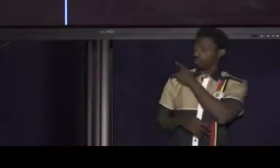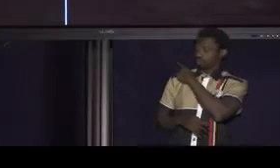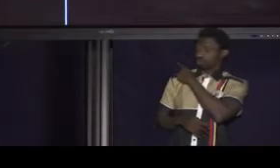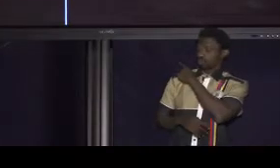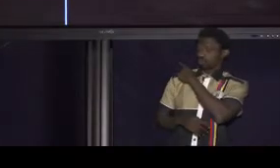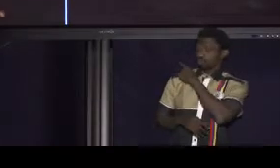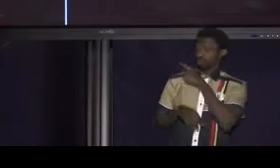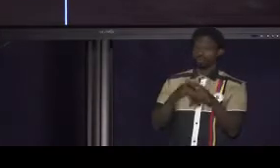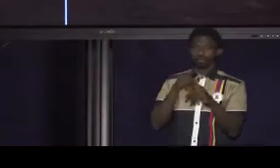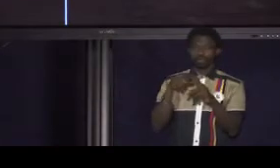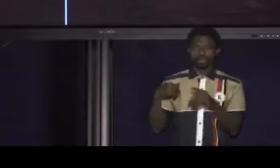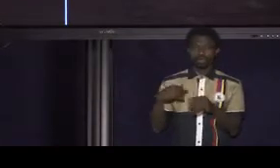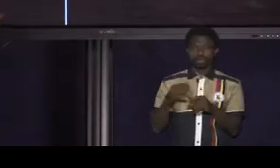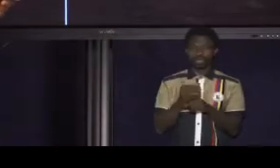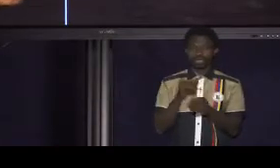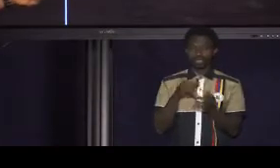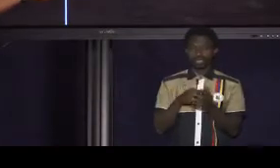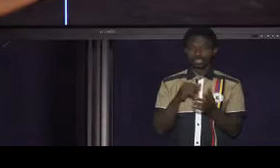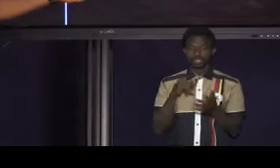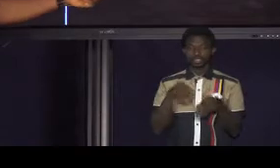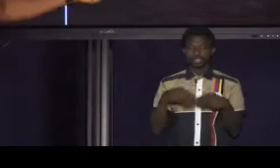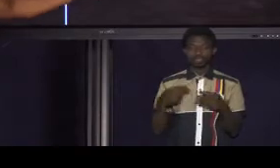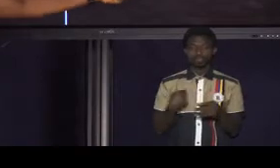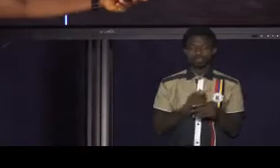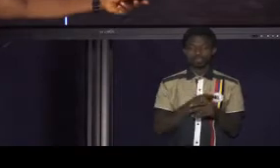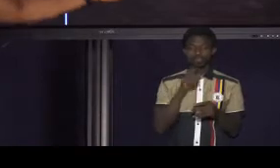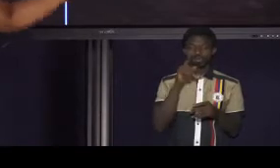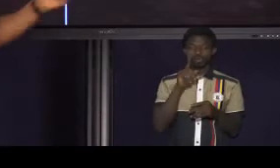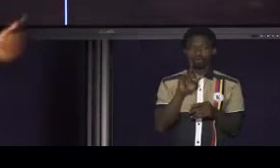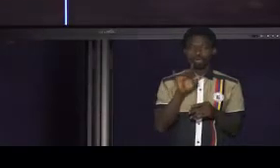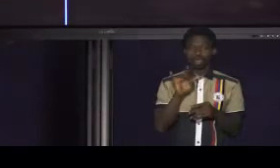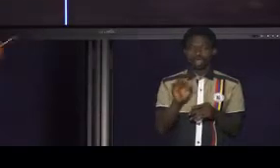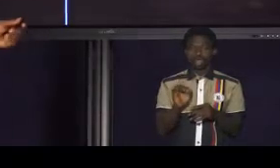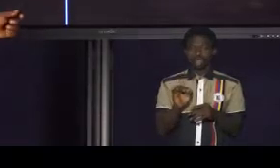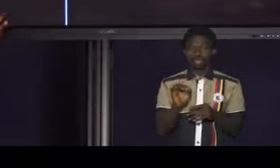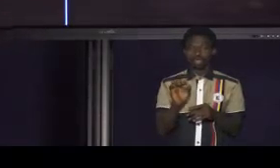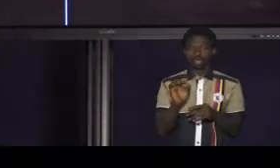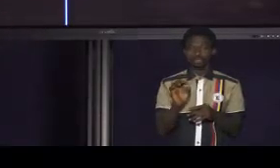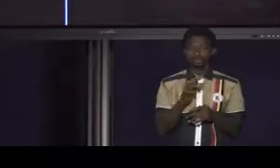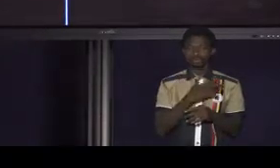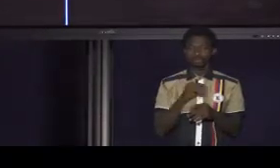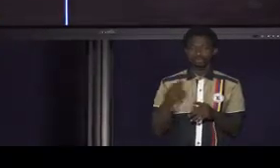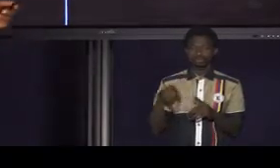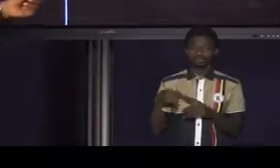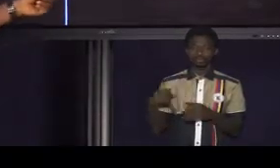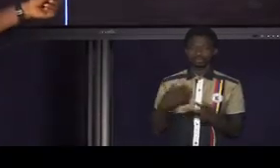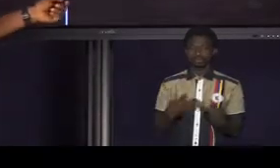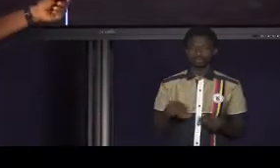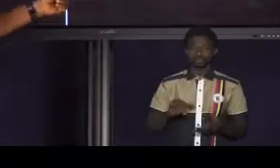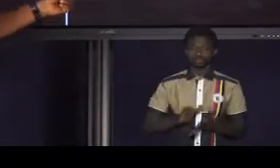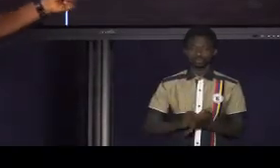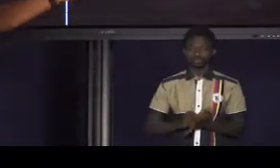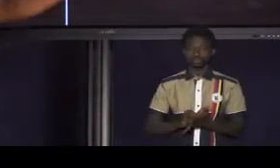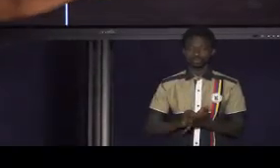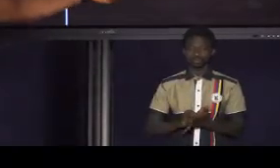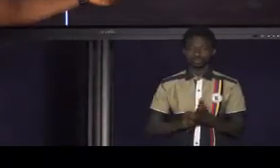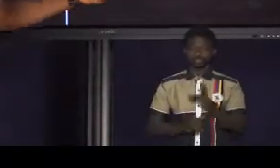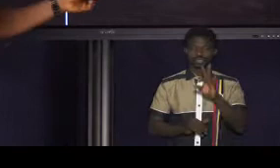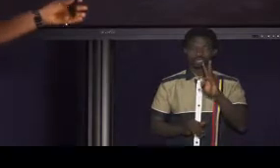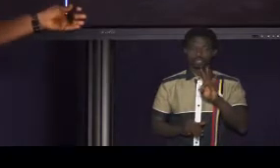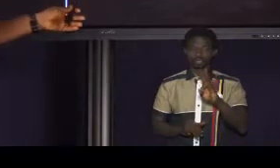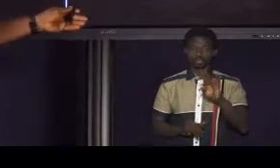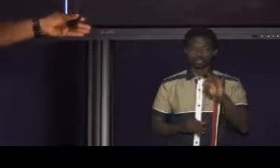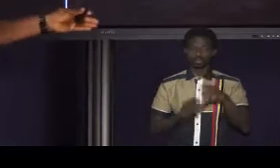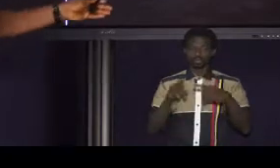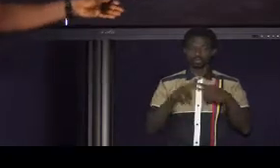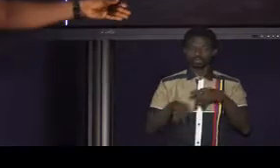that 78 and this angle gives us 180. 78 plus P gives us 180. And when we solve that, 78 goes to the other